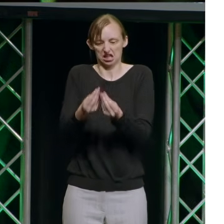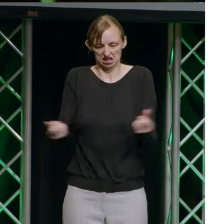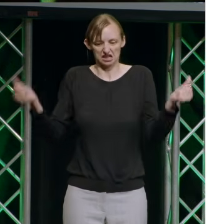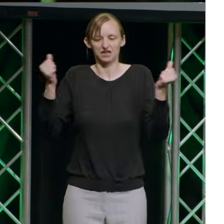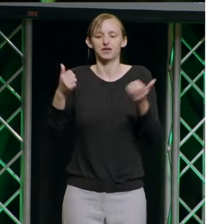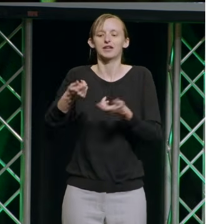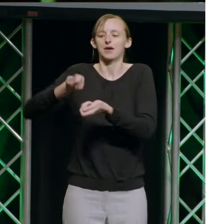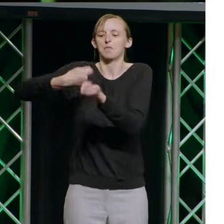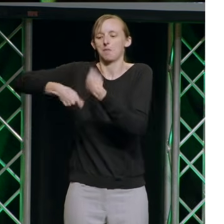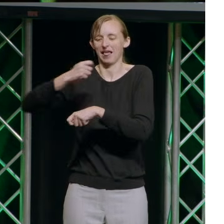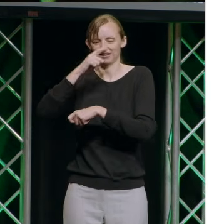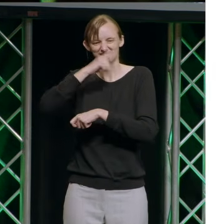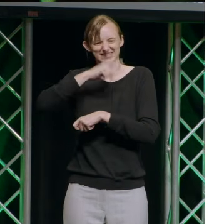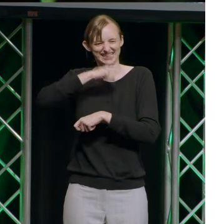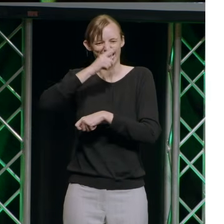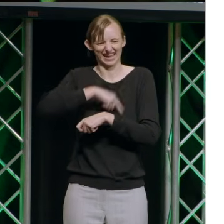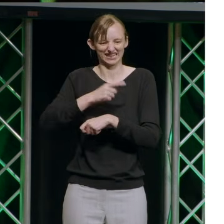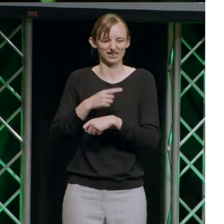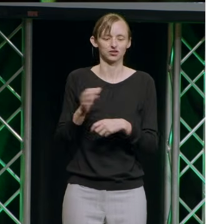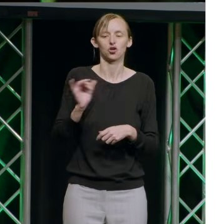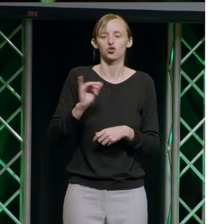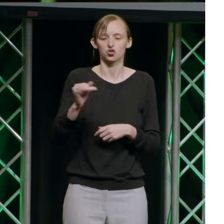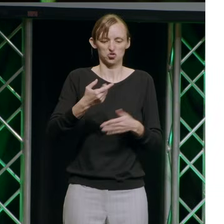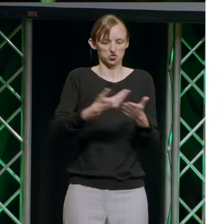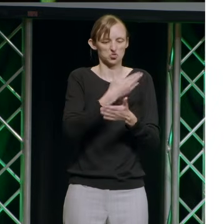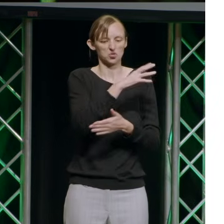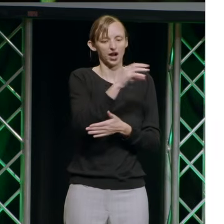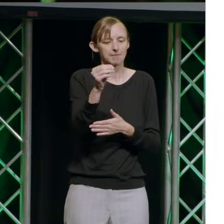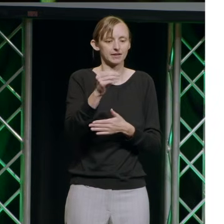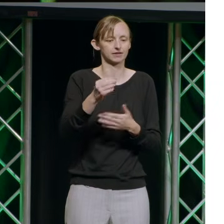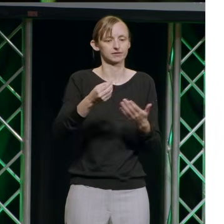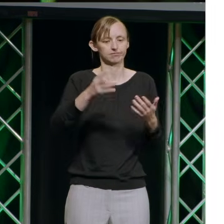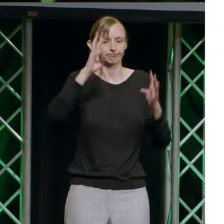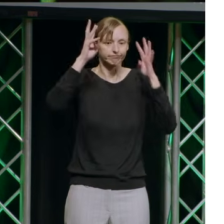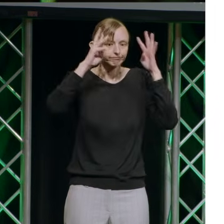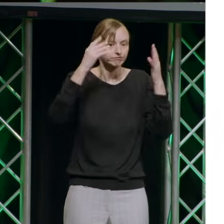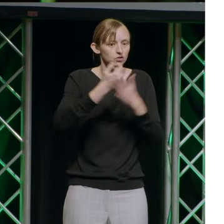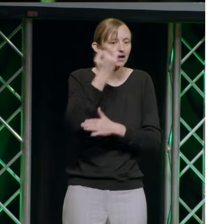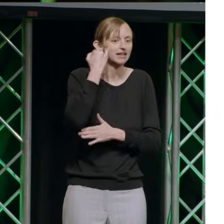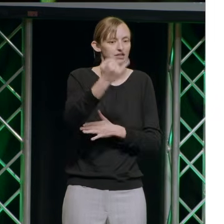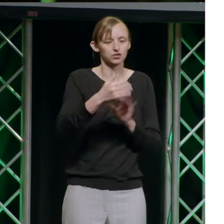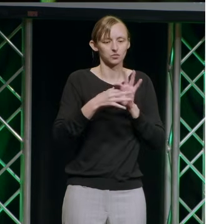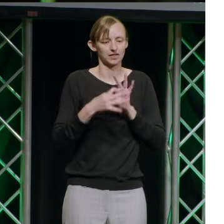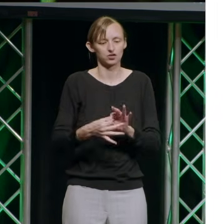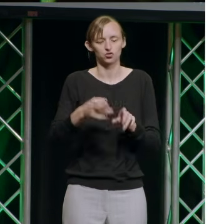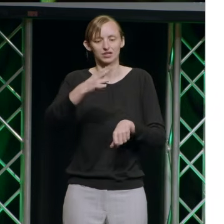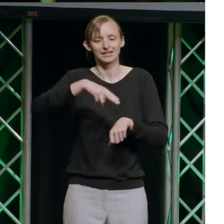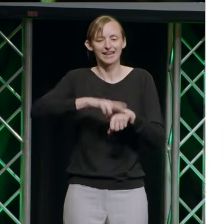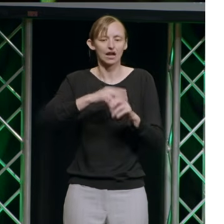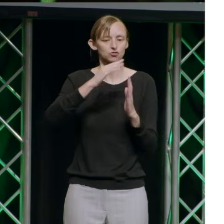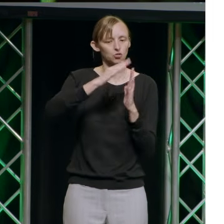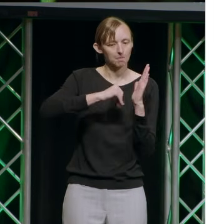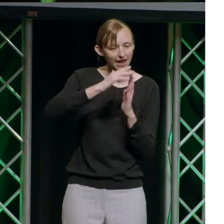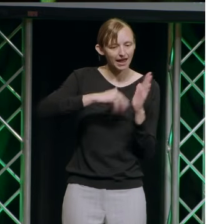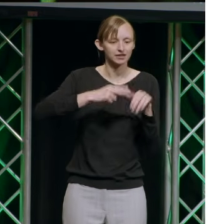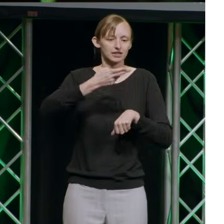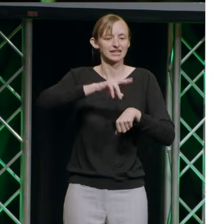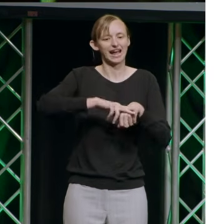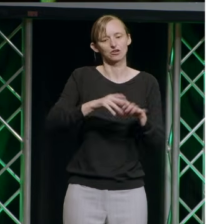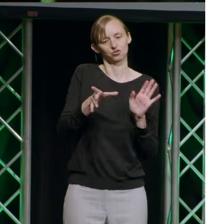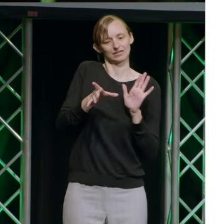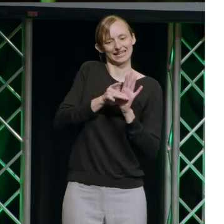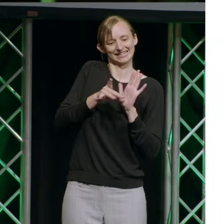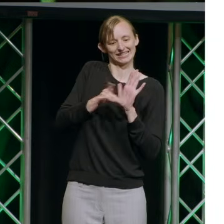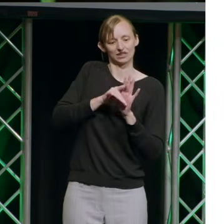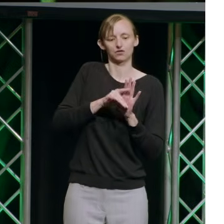synthetic alternatives. We're also talking to a lot of startups that are doing cutting-edge work in the space of natural paints and natural adhesives to make